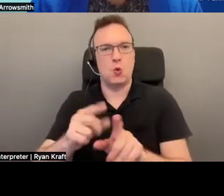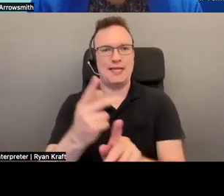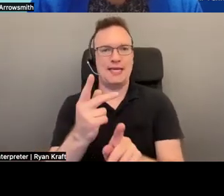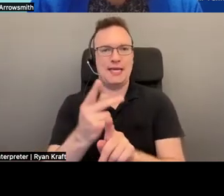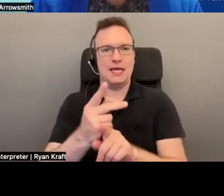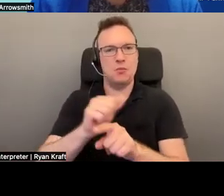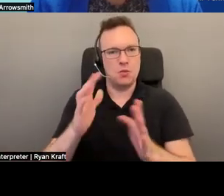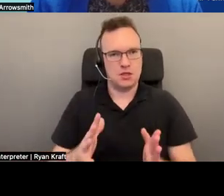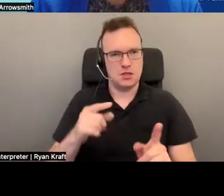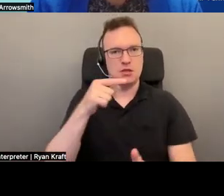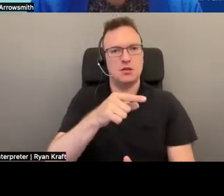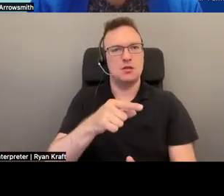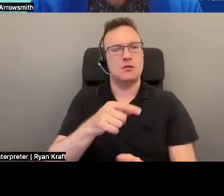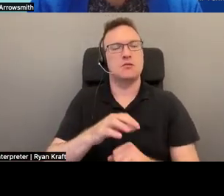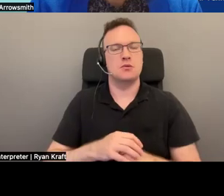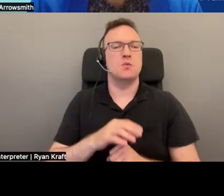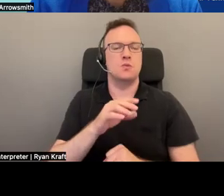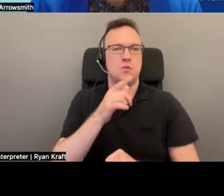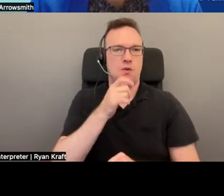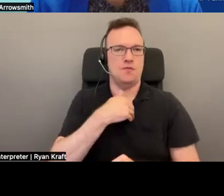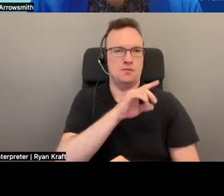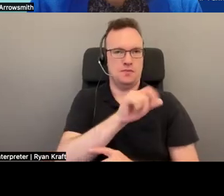with disabilities.